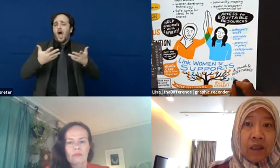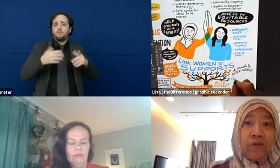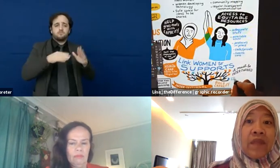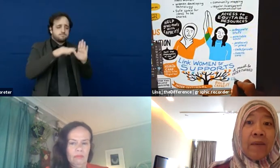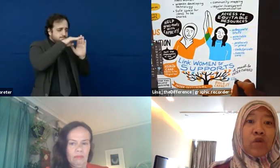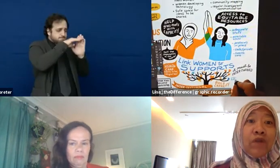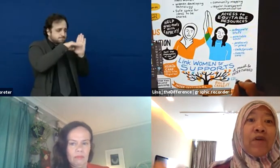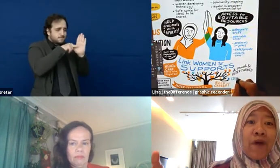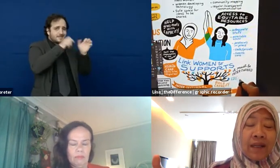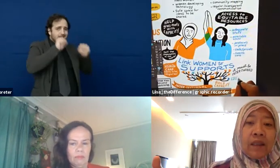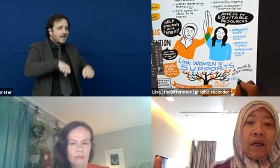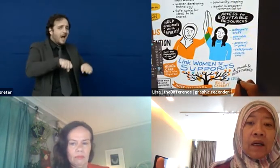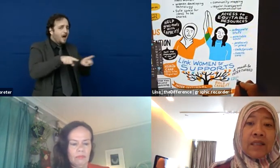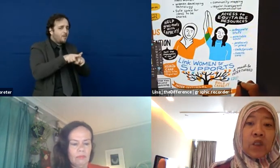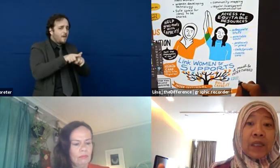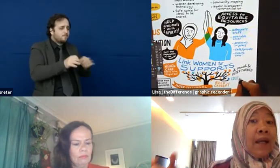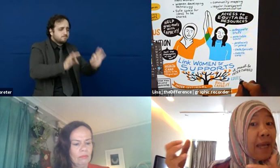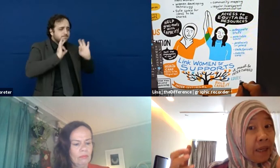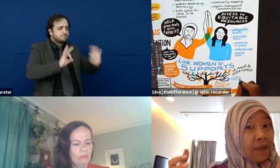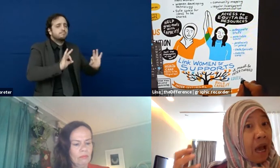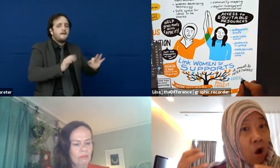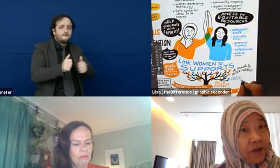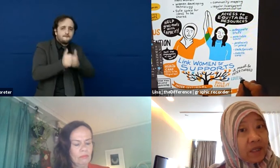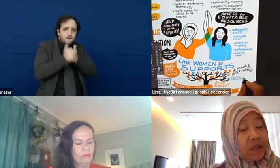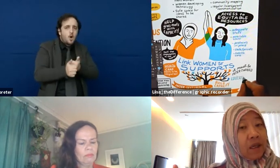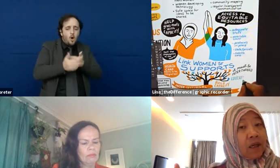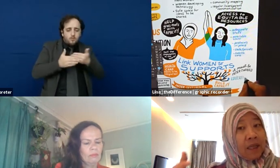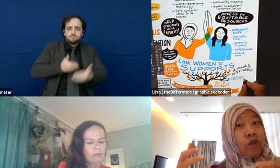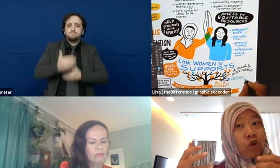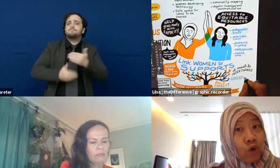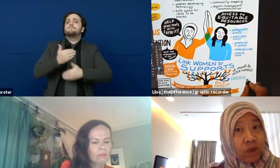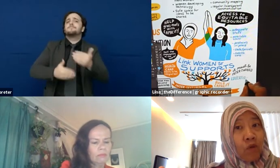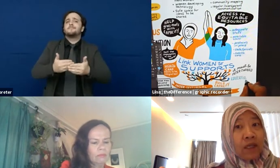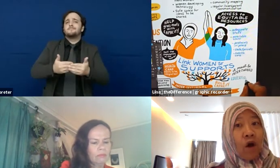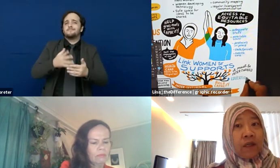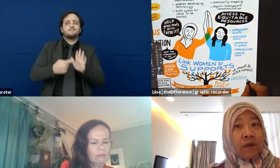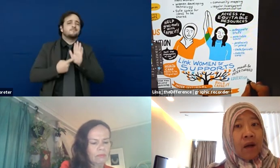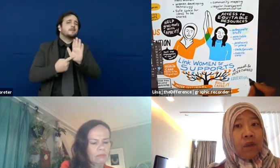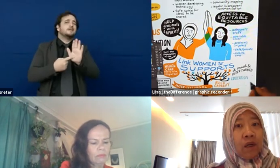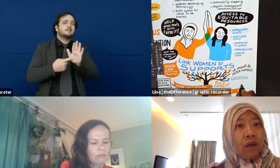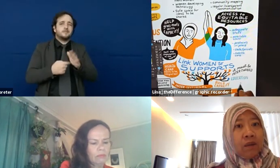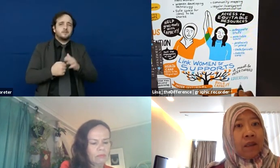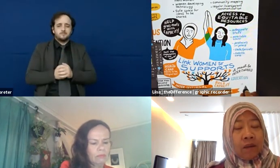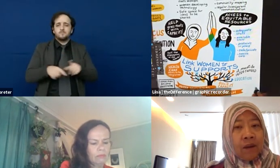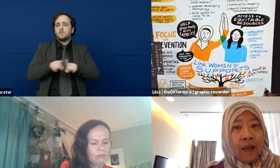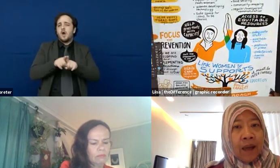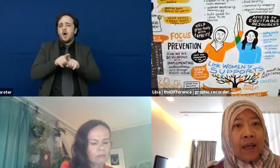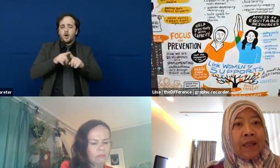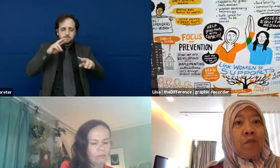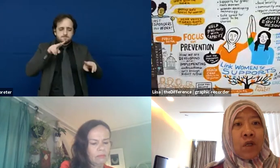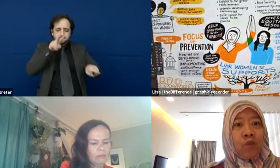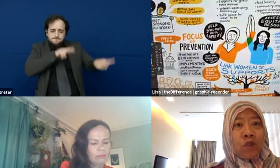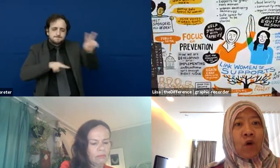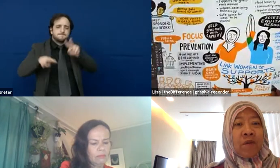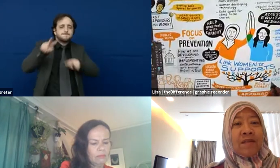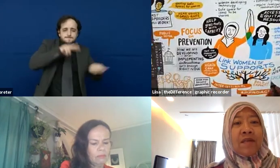challenging for them to even find such person. They are honest, they do the work on the ground, and